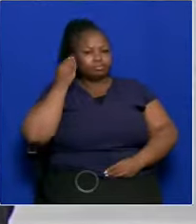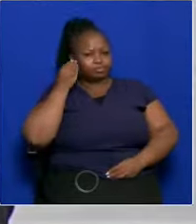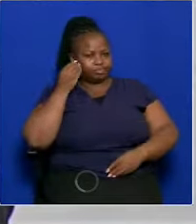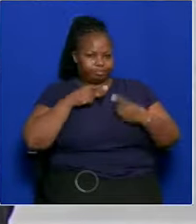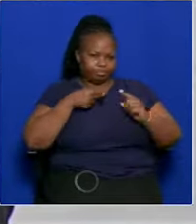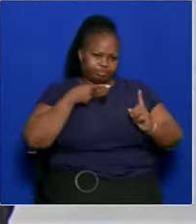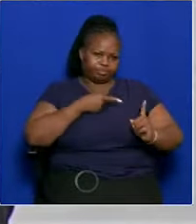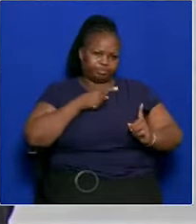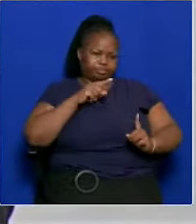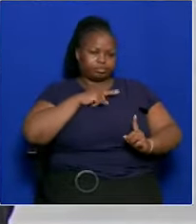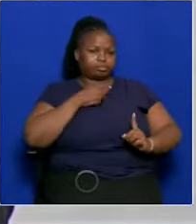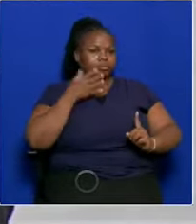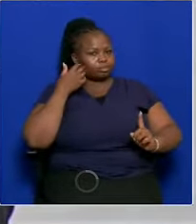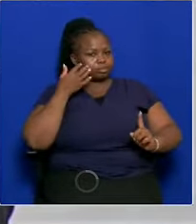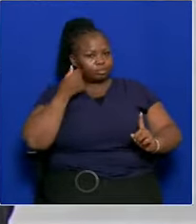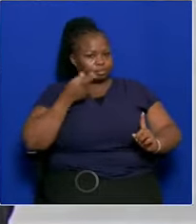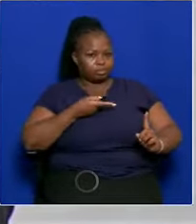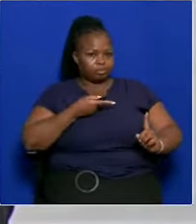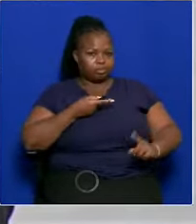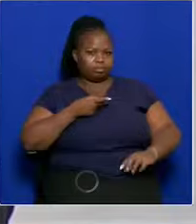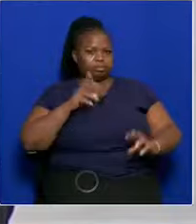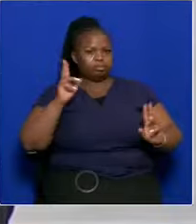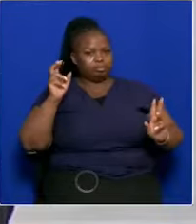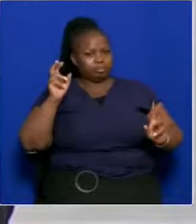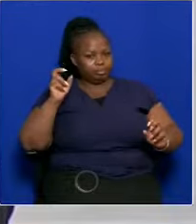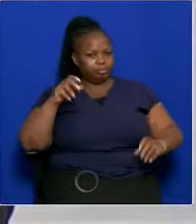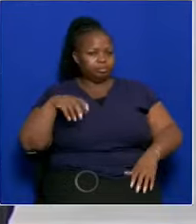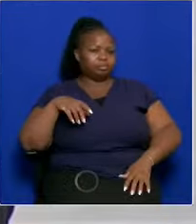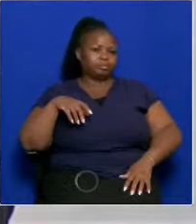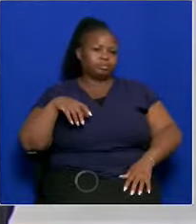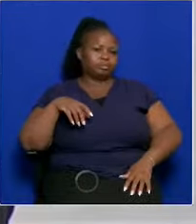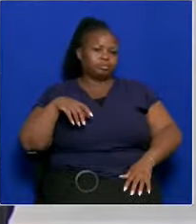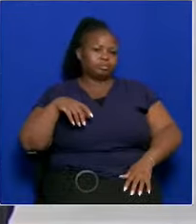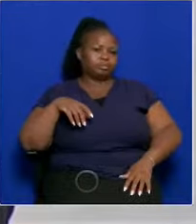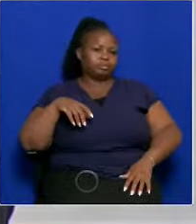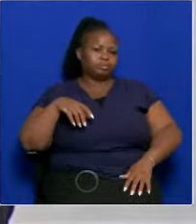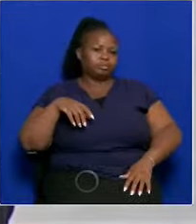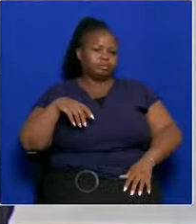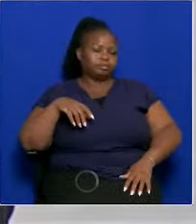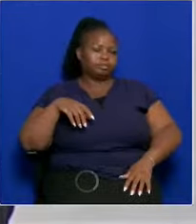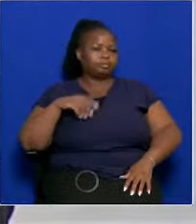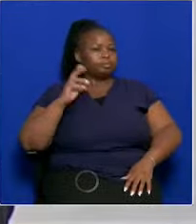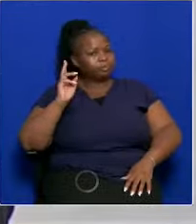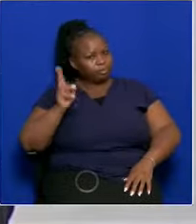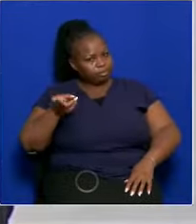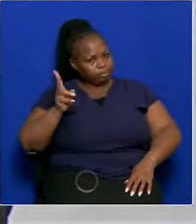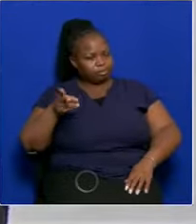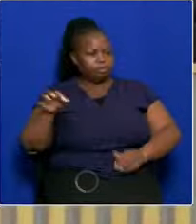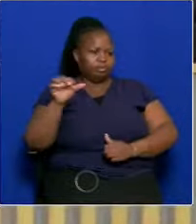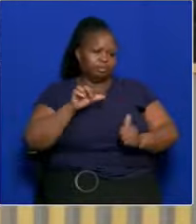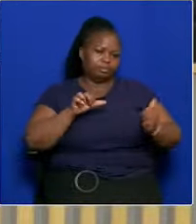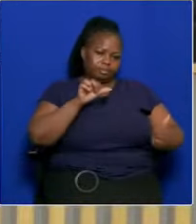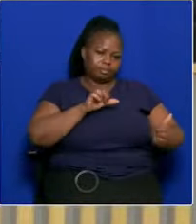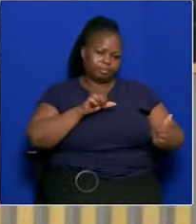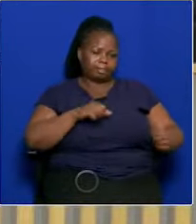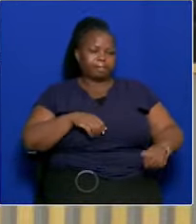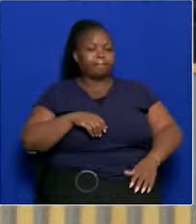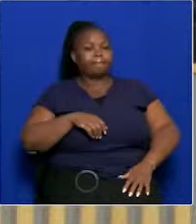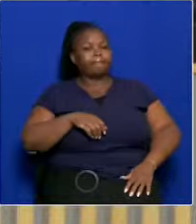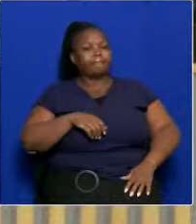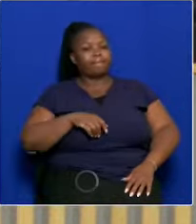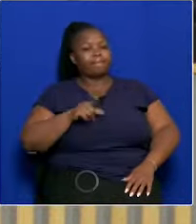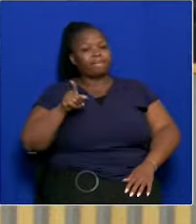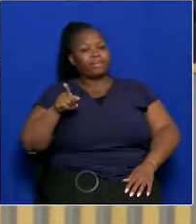Matlala issue that he has raised with you. Again, I want to go back to my theme that you had a